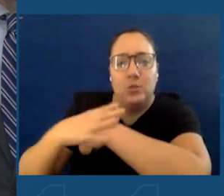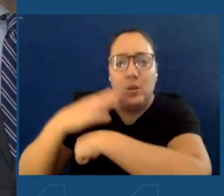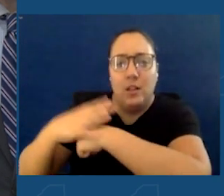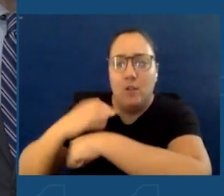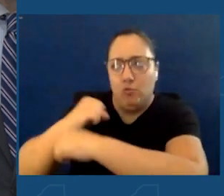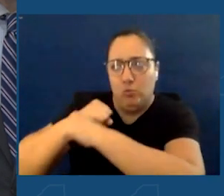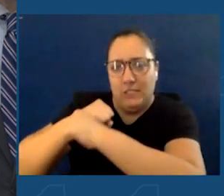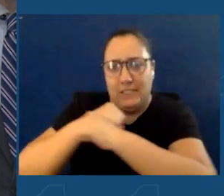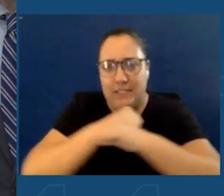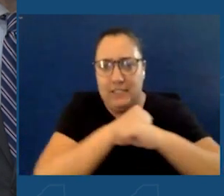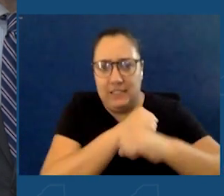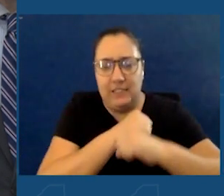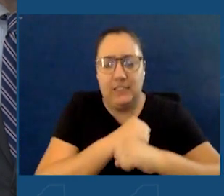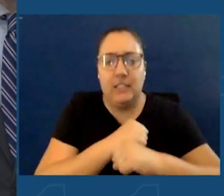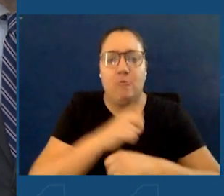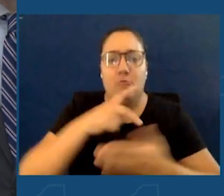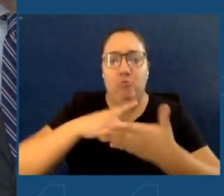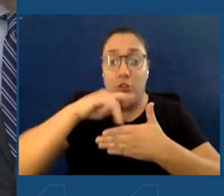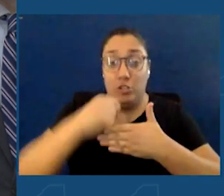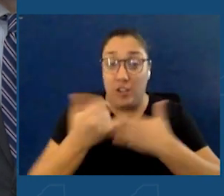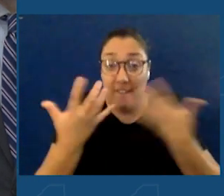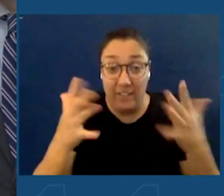a $4.2 billion